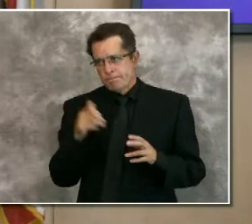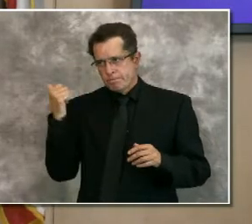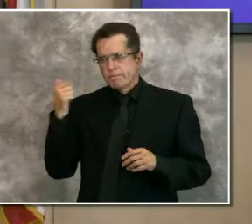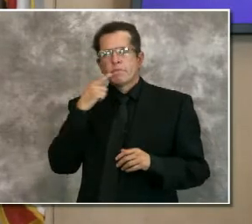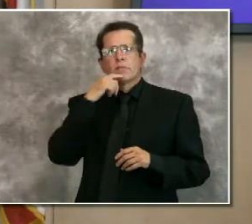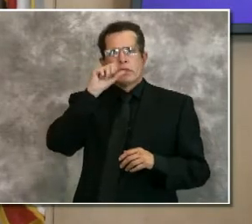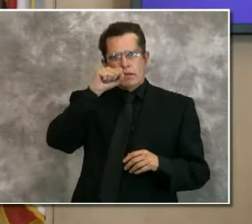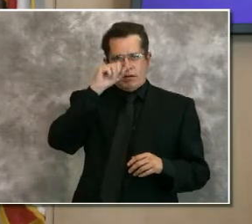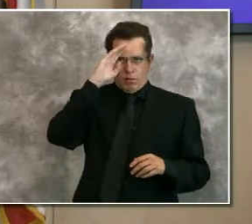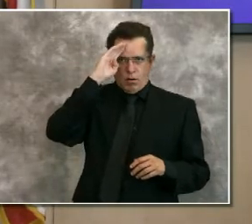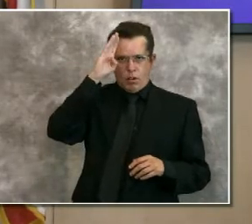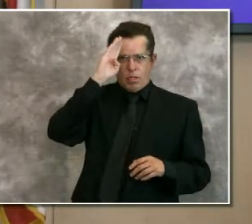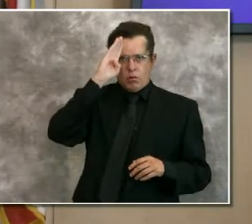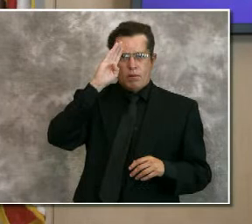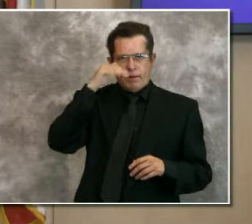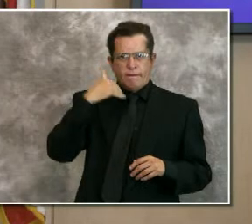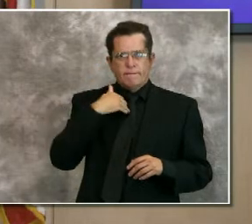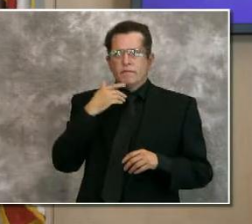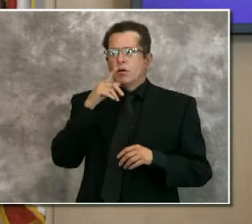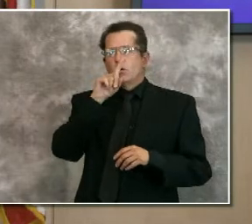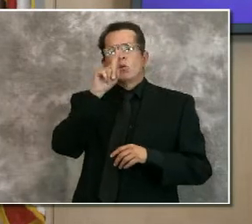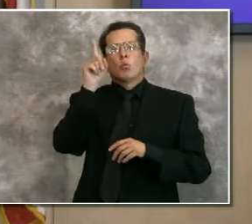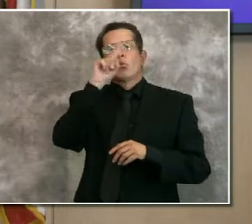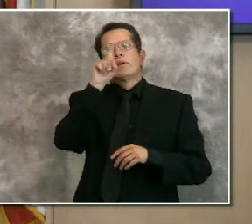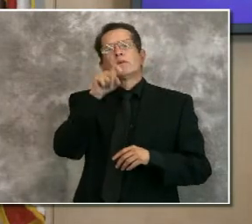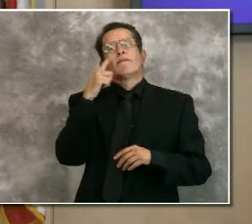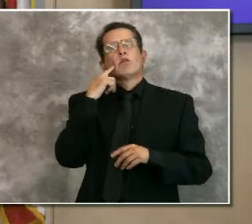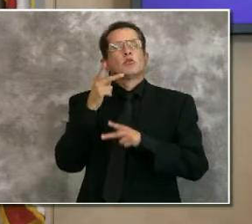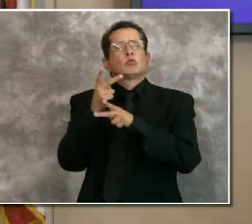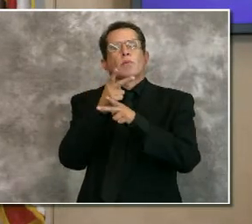Hi, I had a question for Supervisor Fletcher.